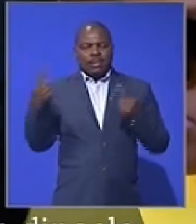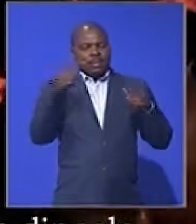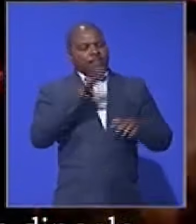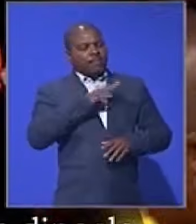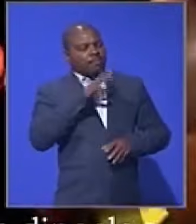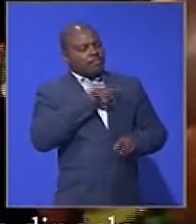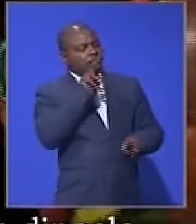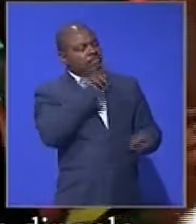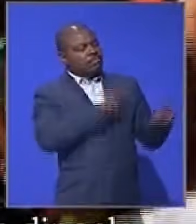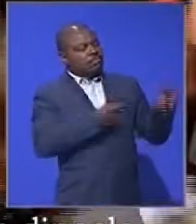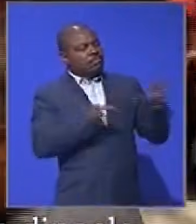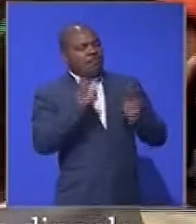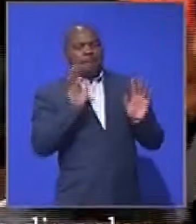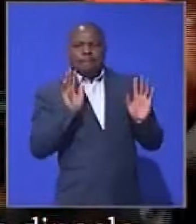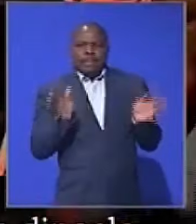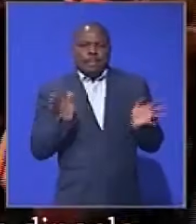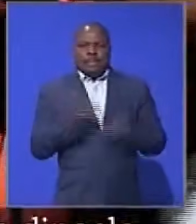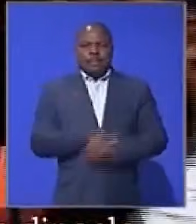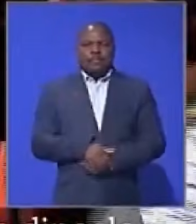observe.